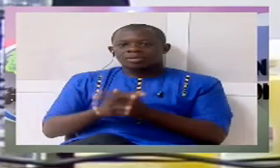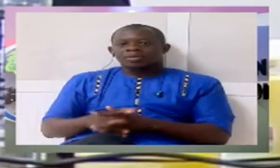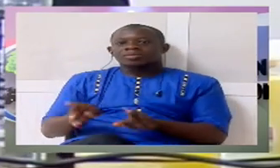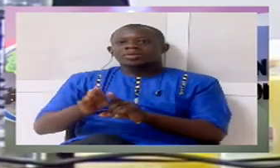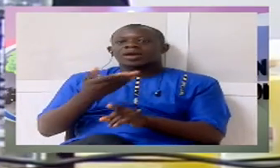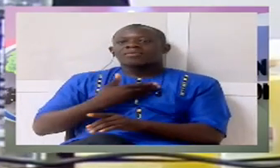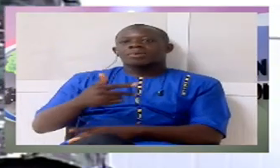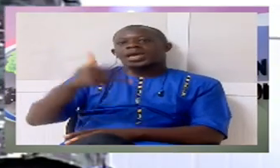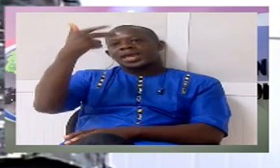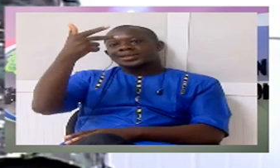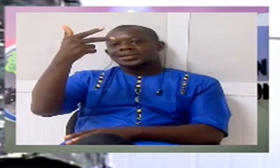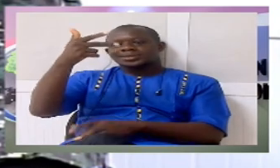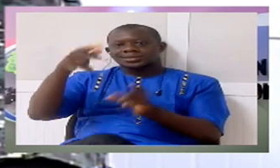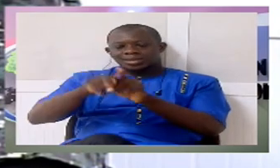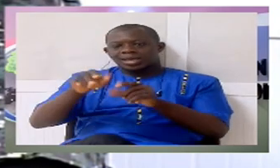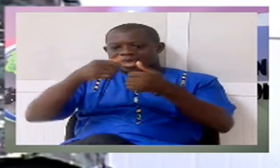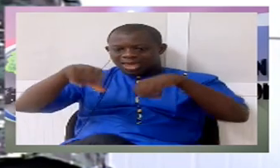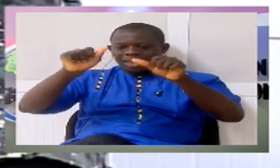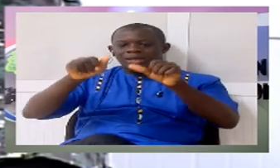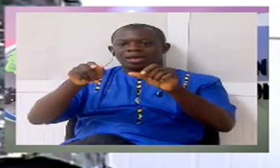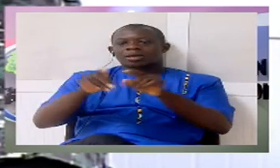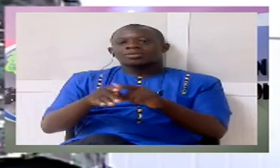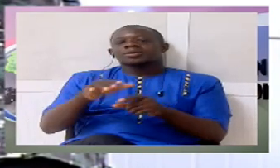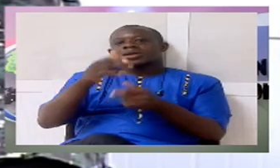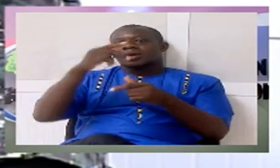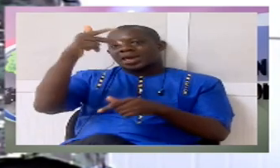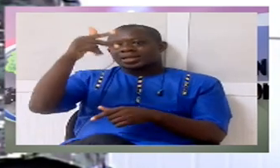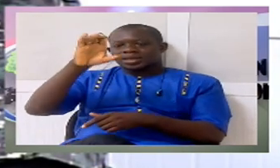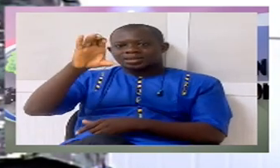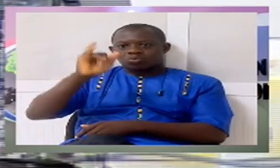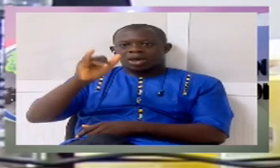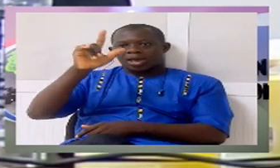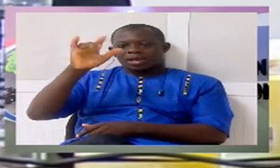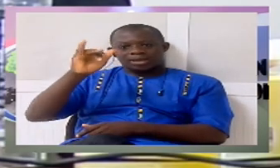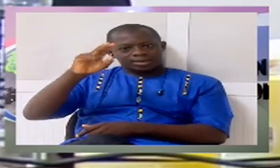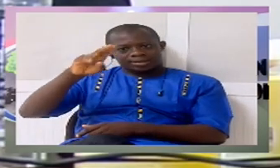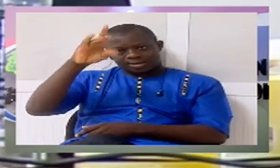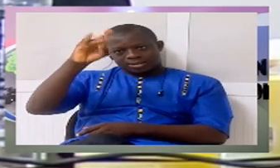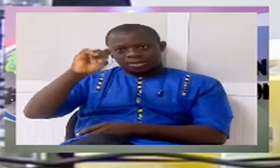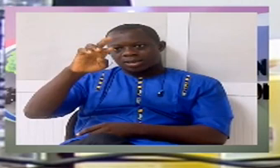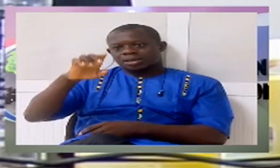vehicle. Big one. Moy yu cylinder yi da? It's cylinder. And that would be